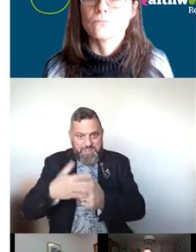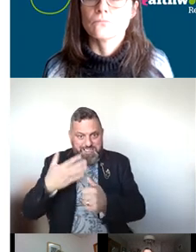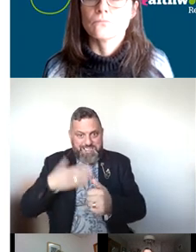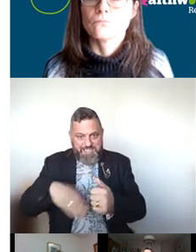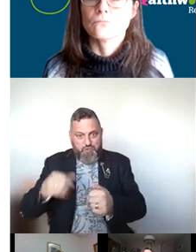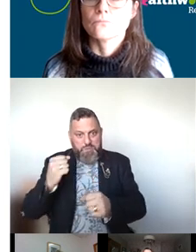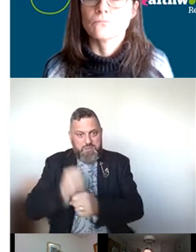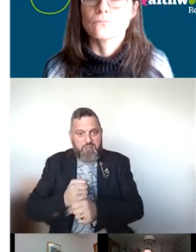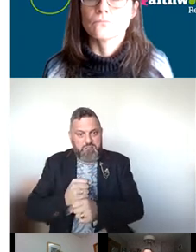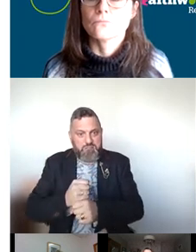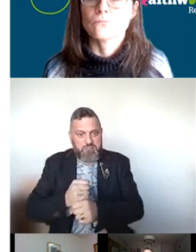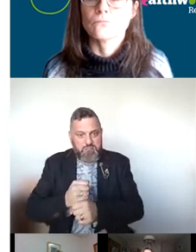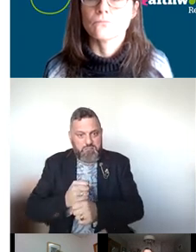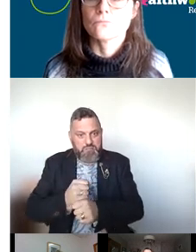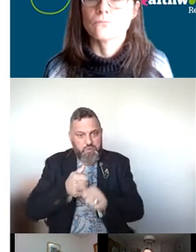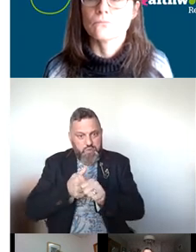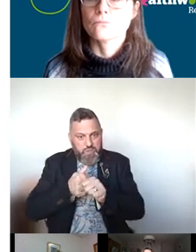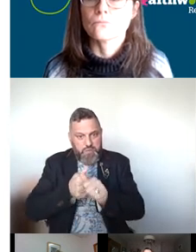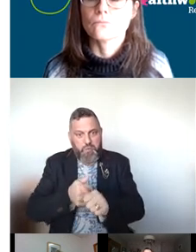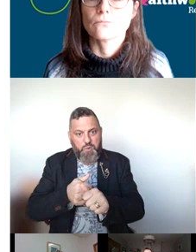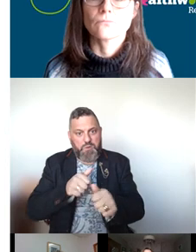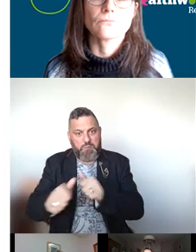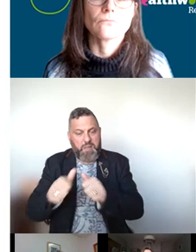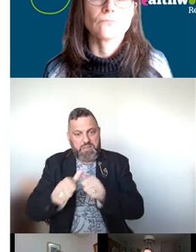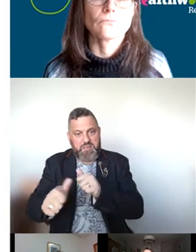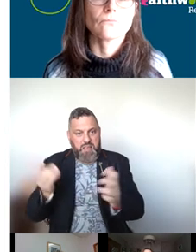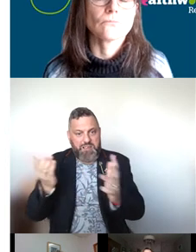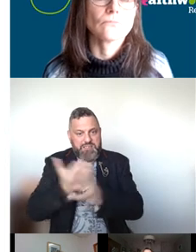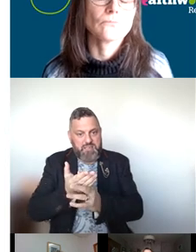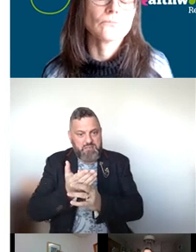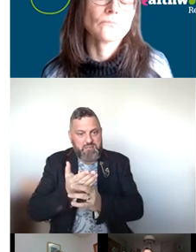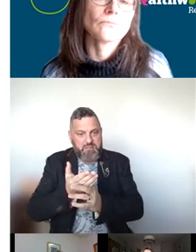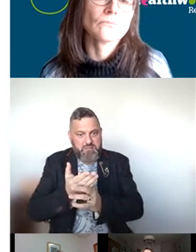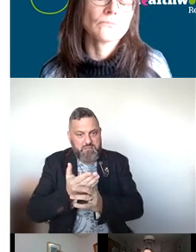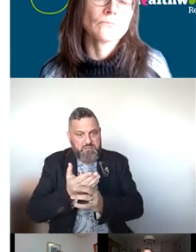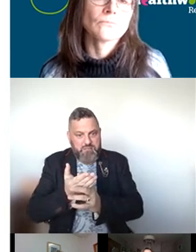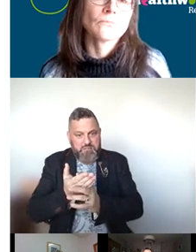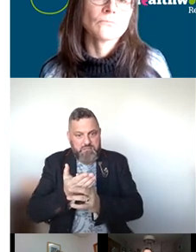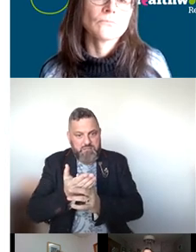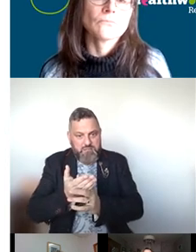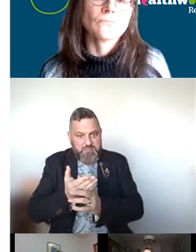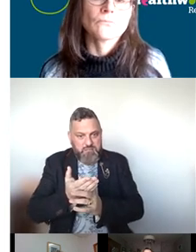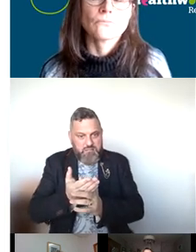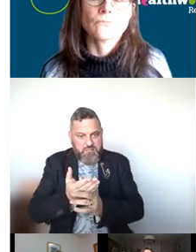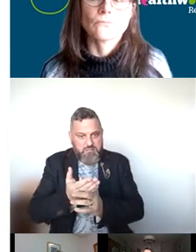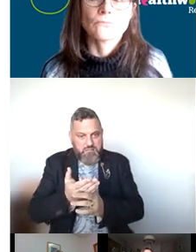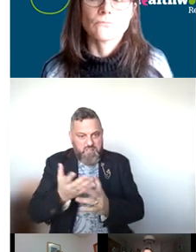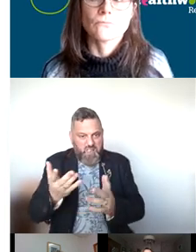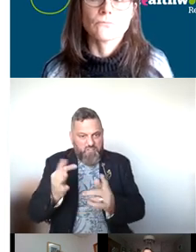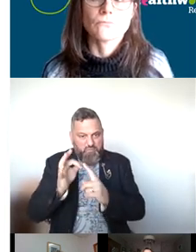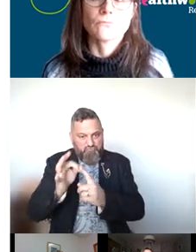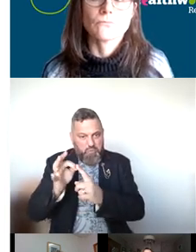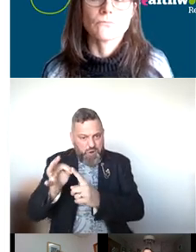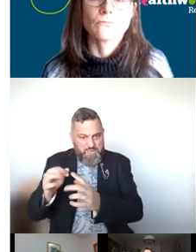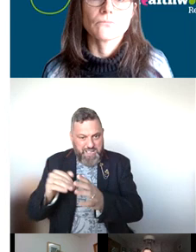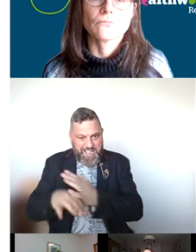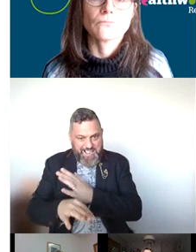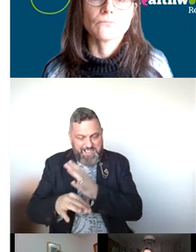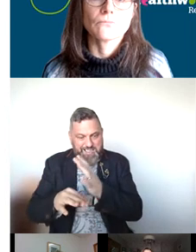done to support better access. And there's a variety of things that we're proposing there in this